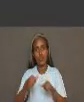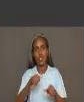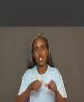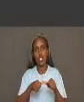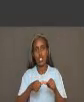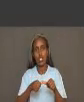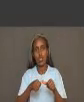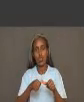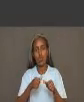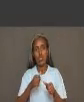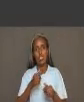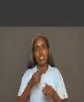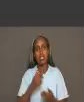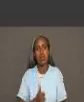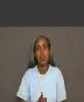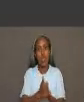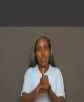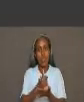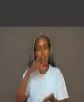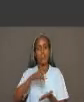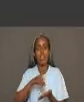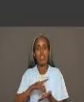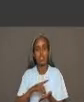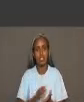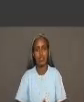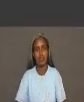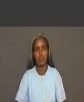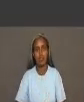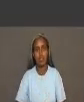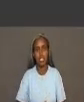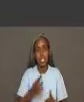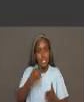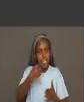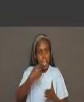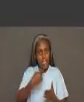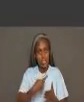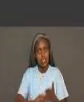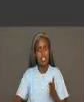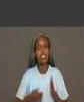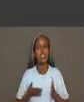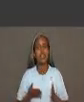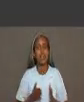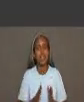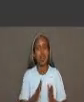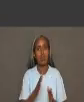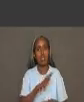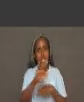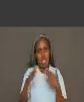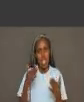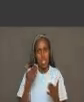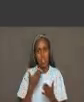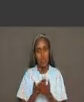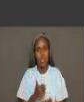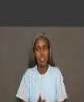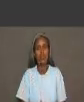to the welfare of the country. Taxation allows everyone to